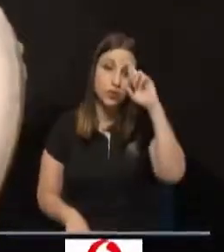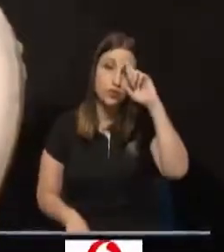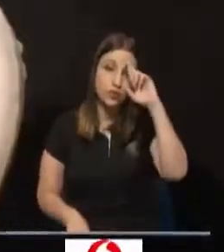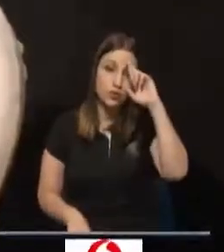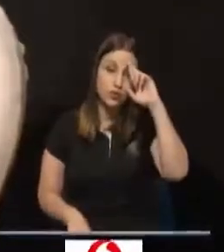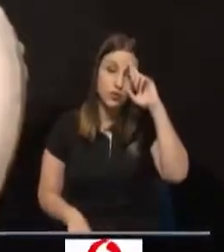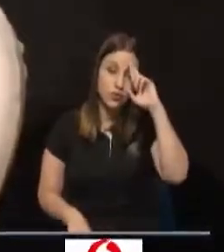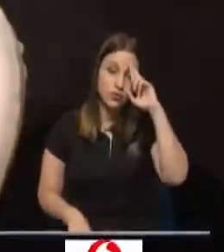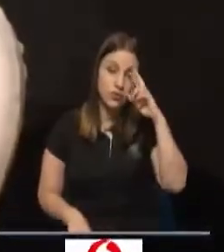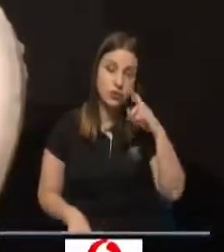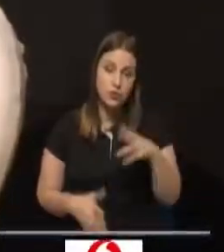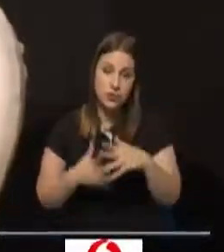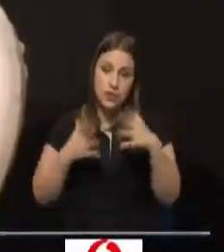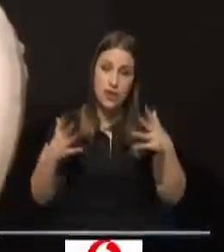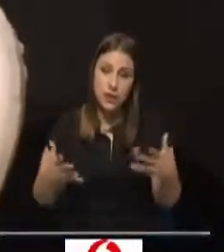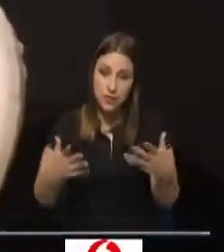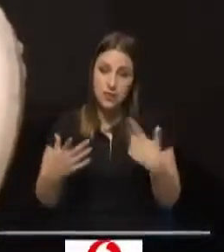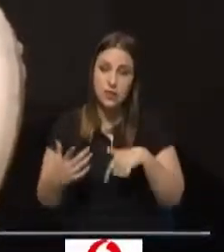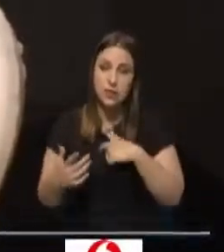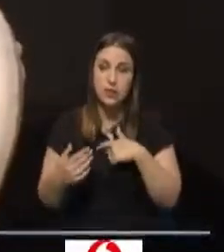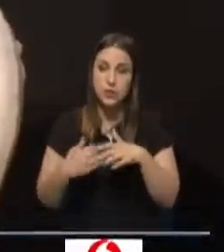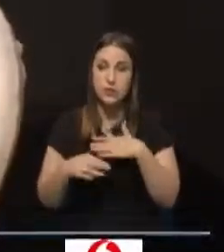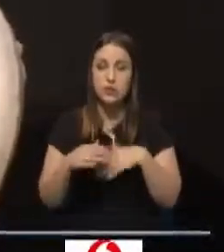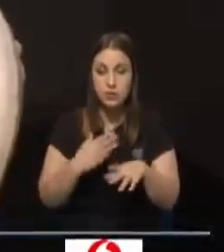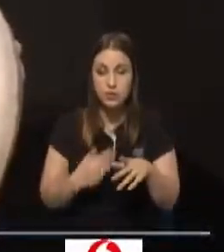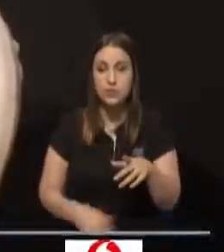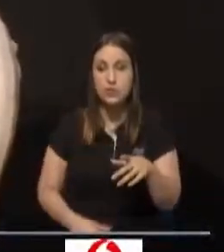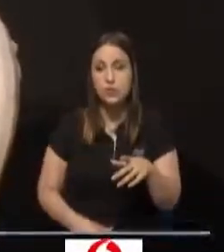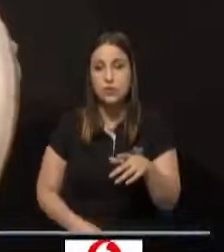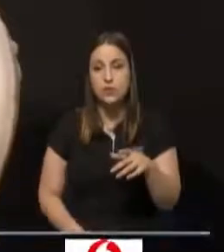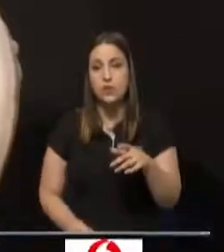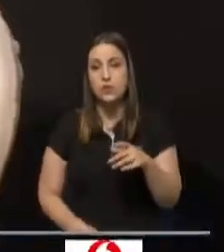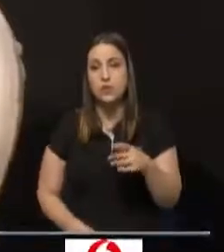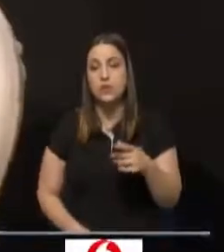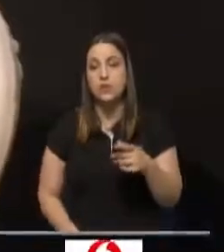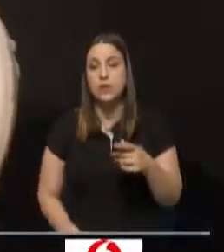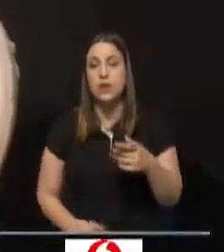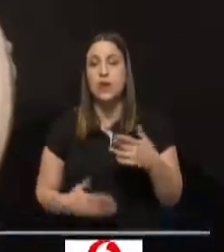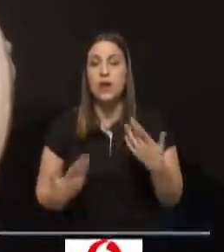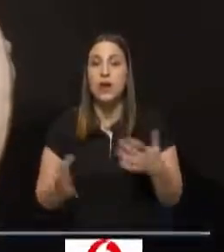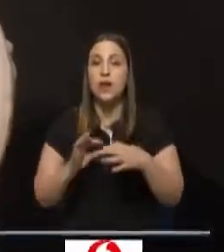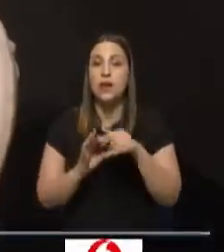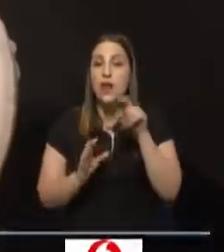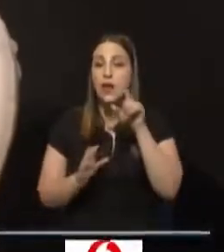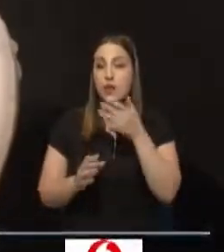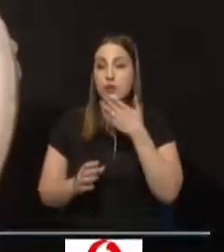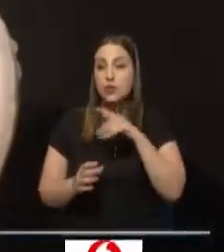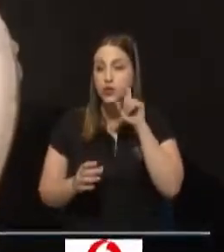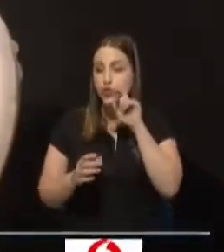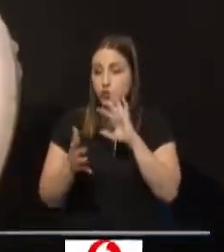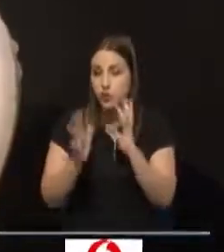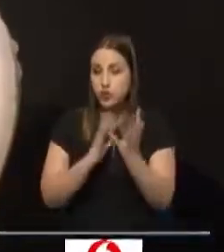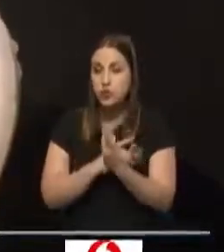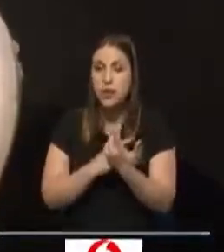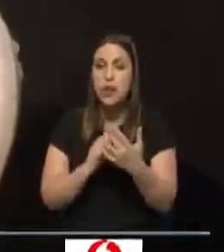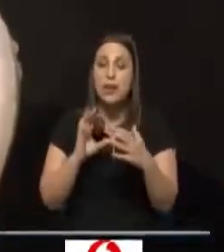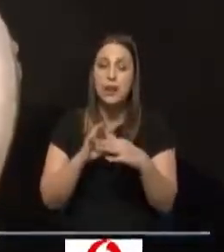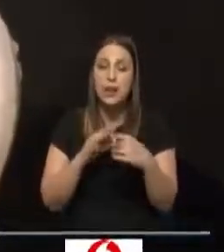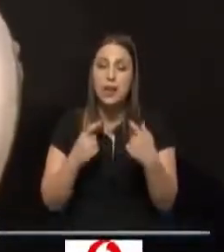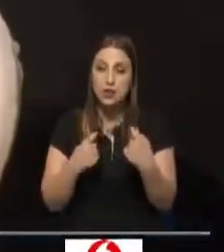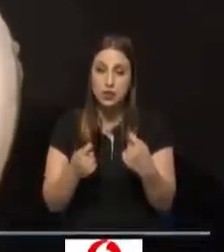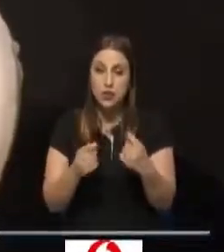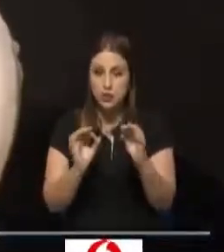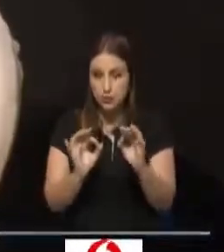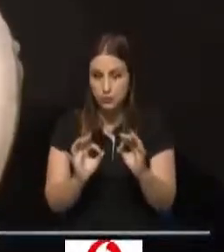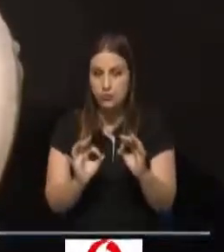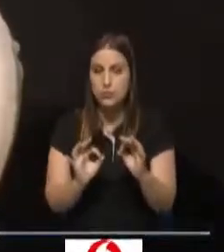And sustainability. It's a great effort, and so sustainability in